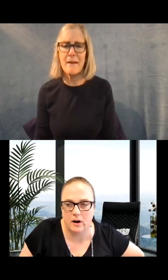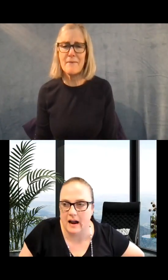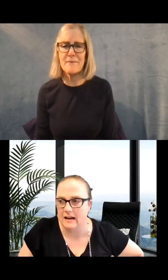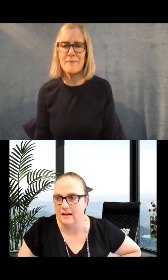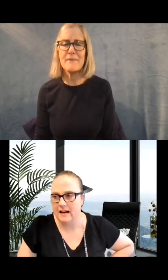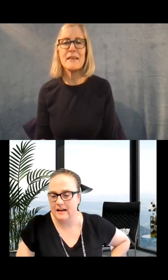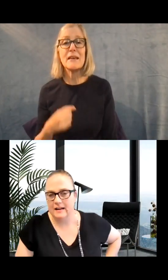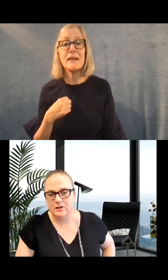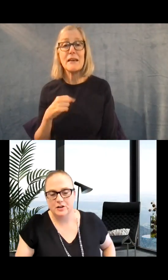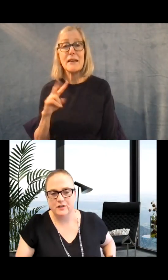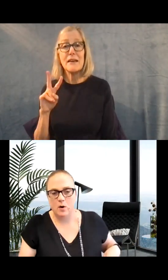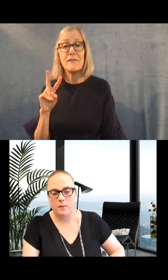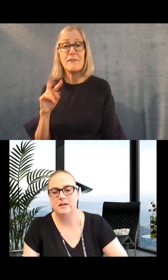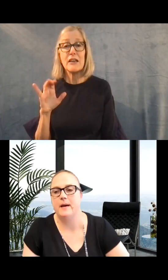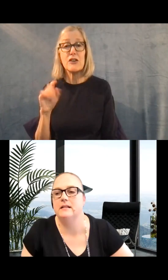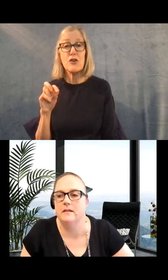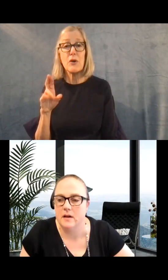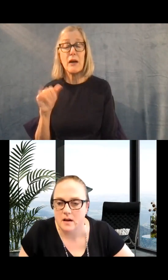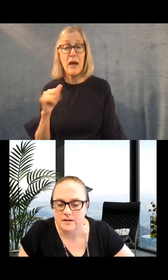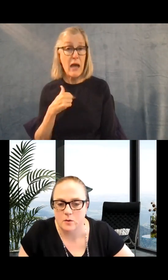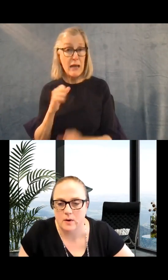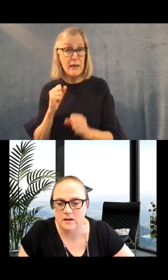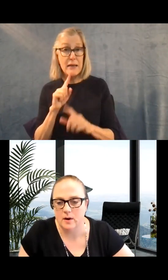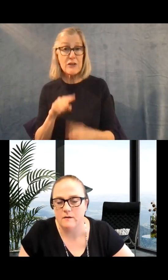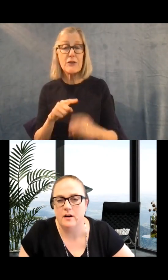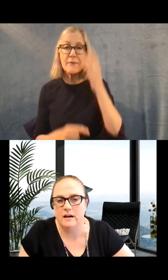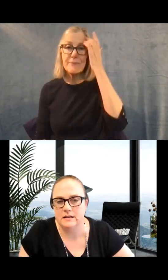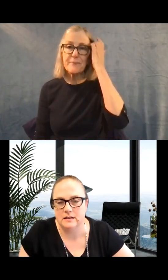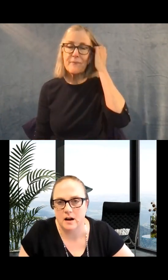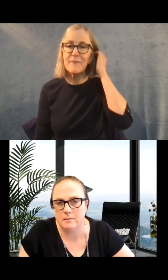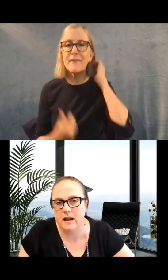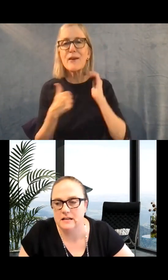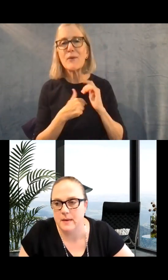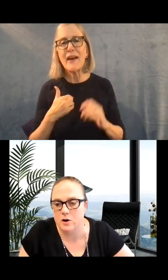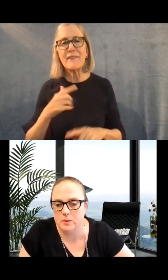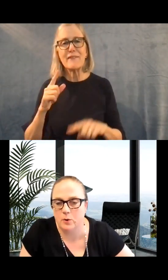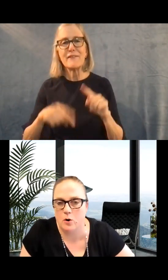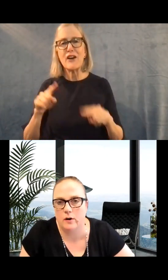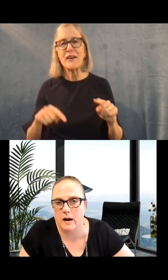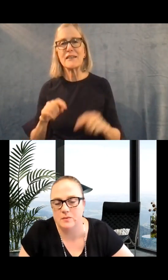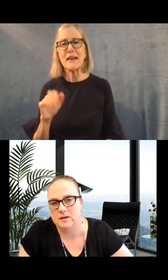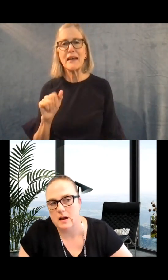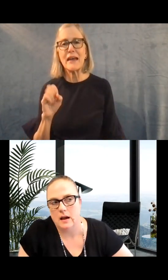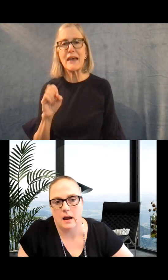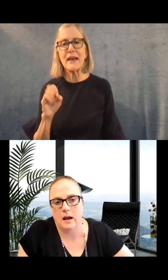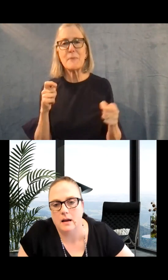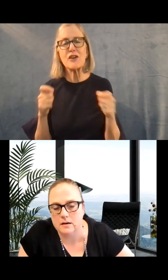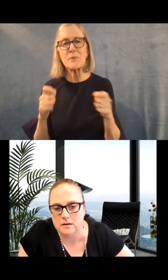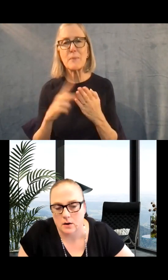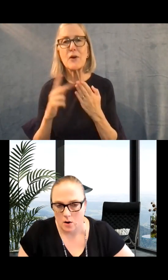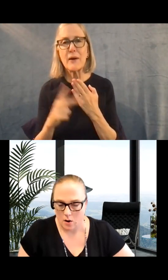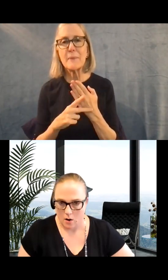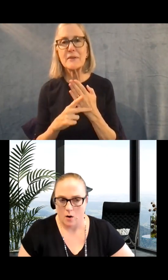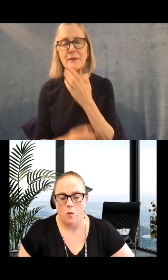This is Victoria. I can answer it just from our perspective. So we do have various case management programs,